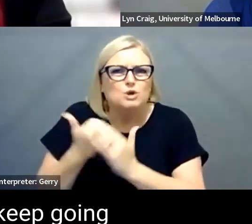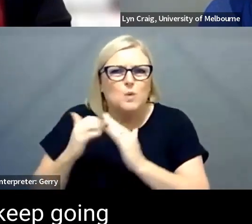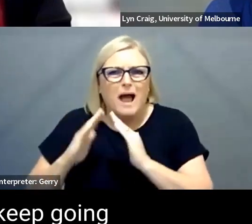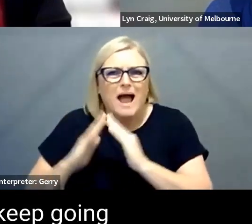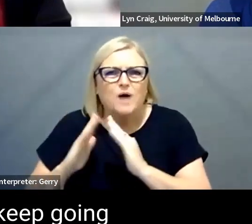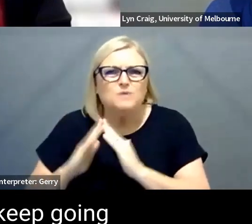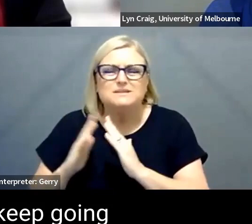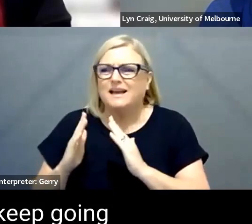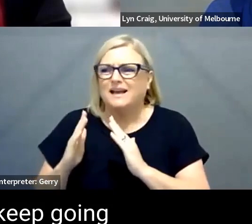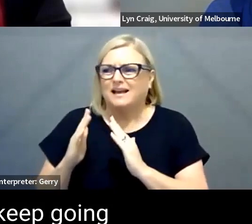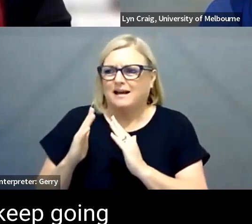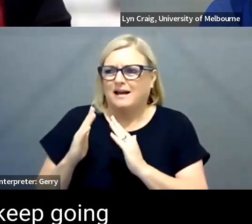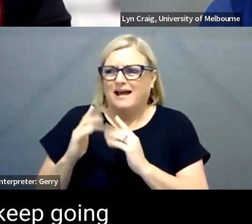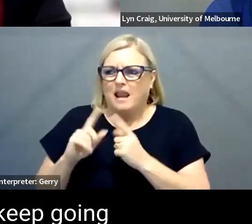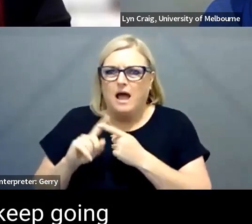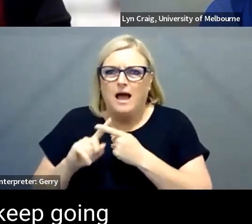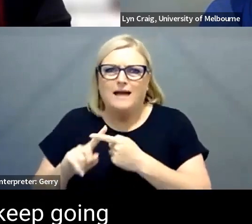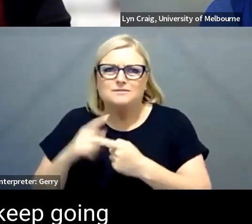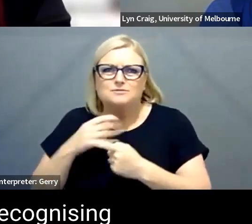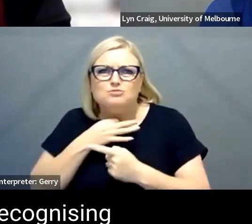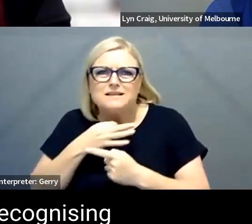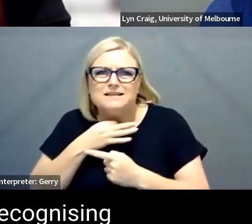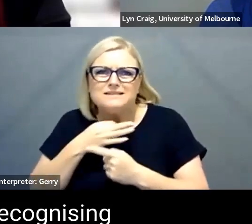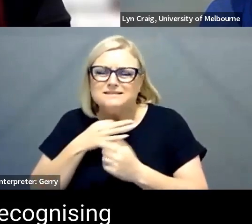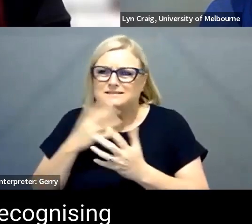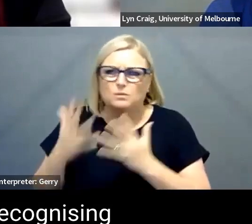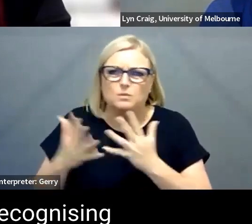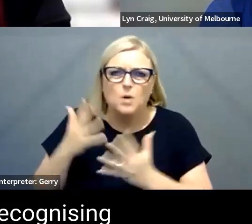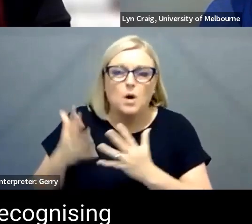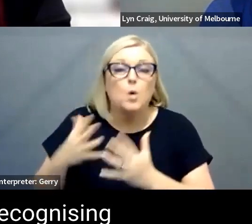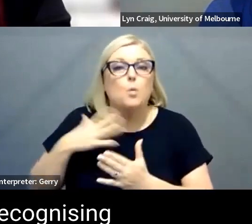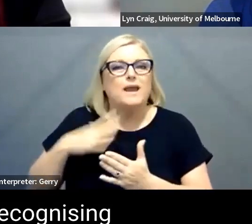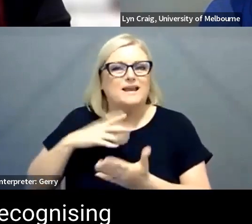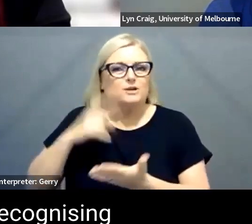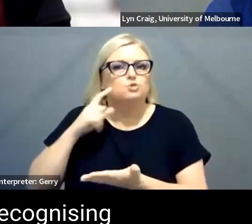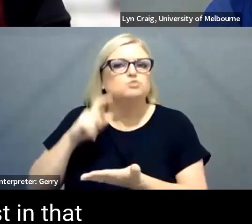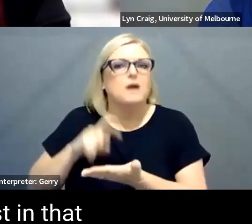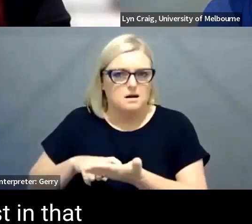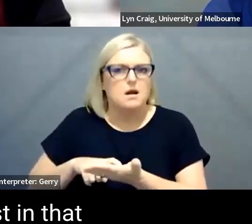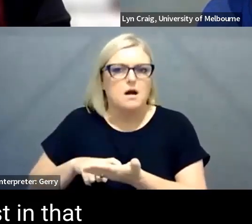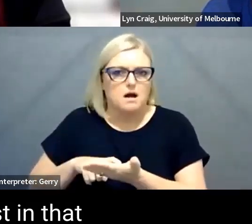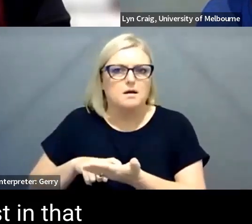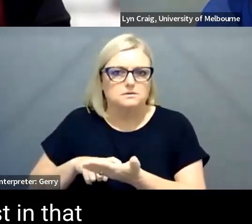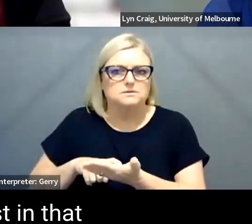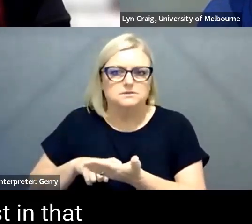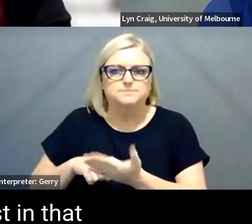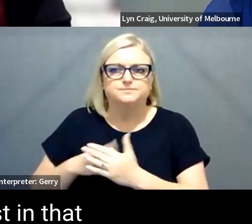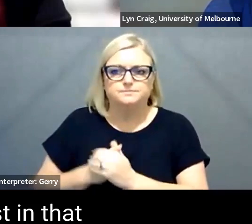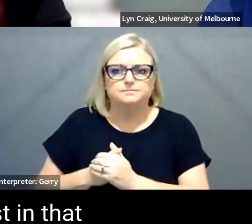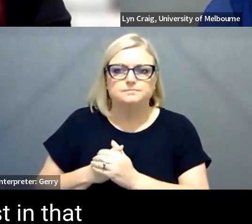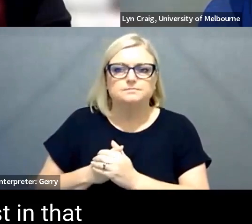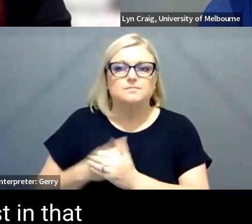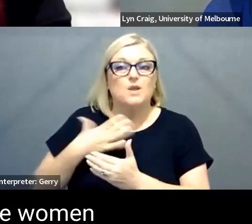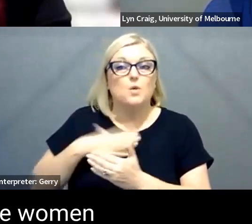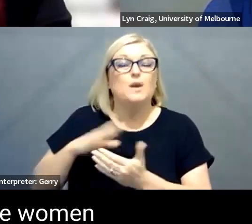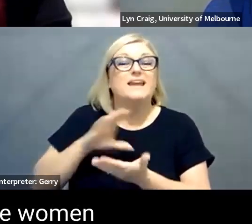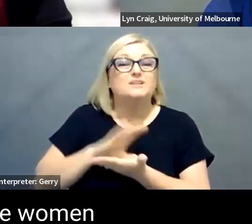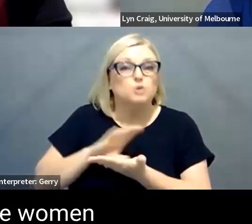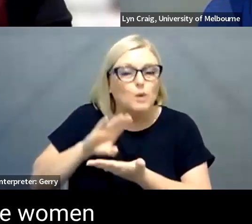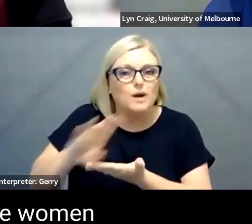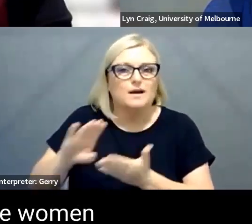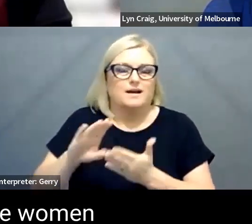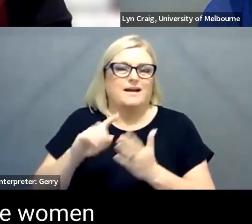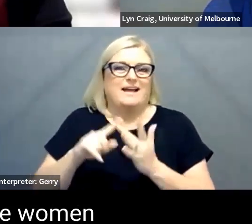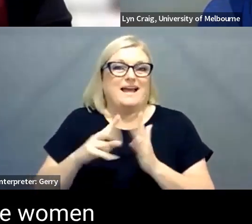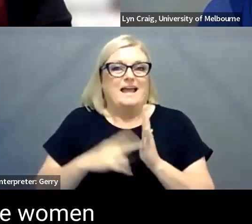where we can't keep going with how we're doing without sort of recognising the need to really invest in that social infrastructure and support the